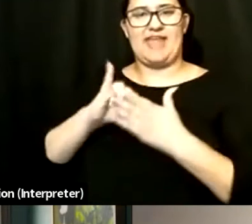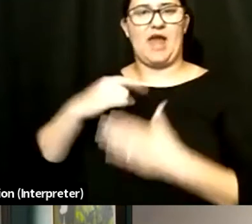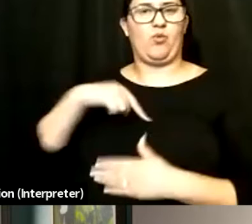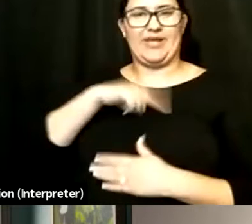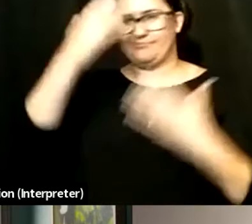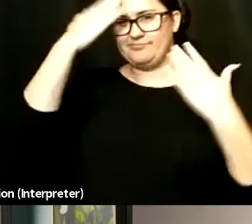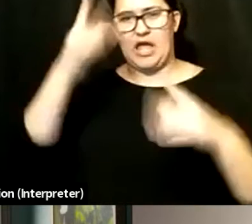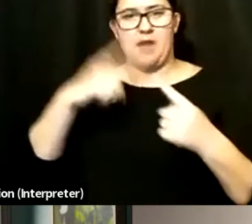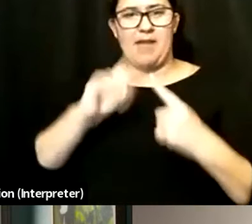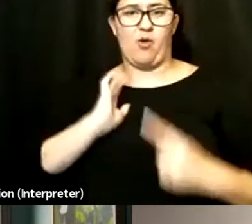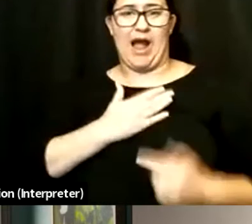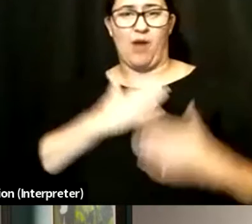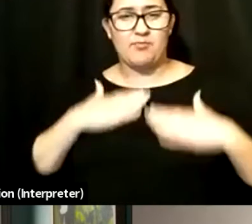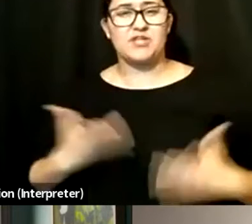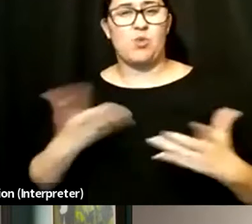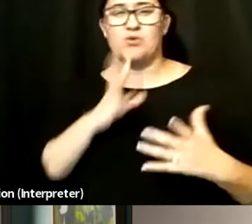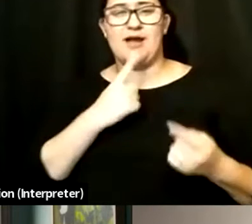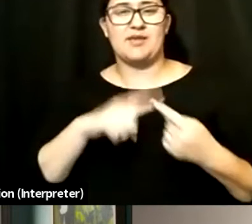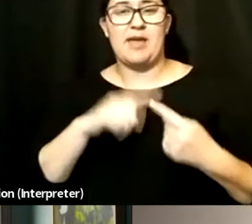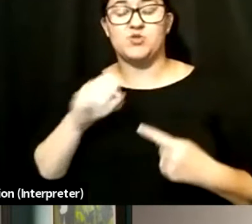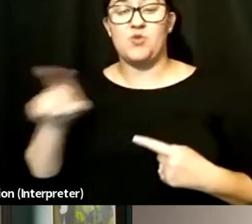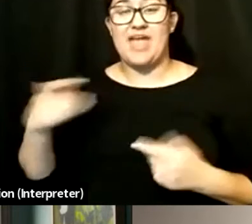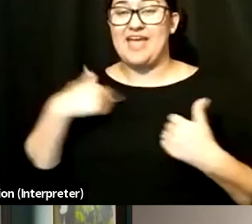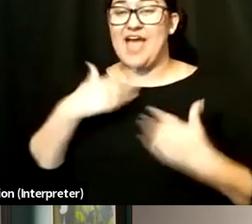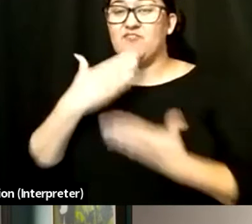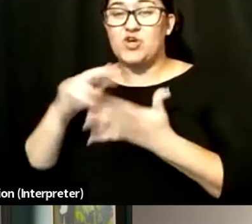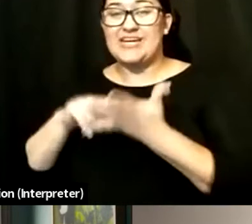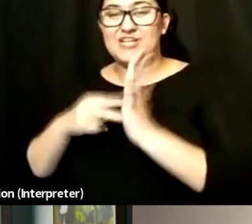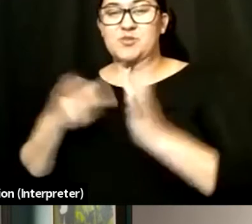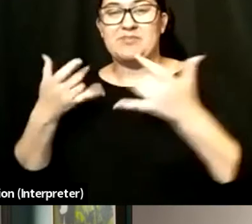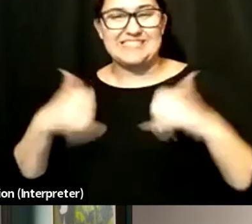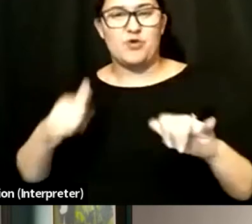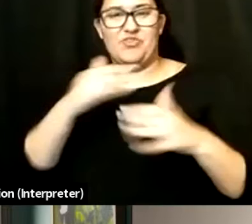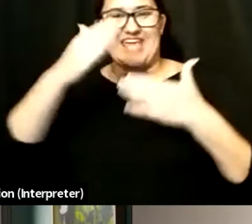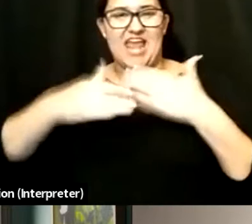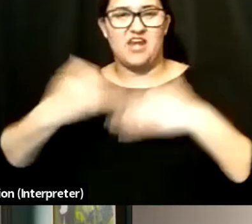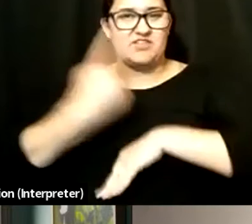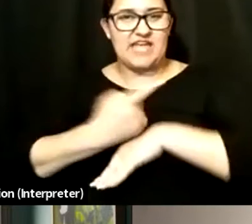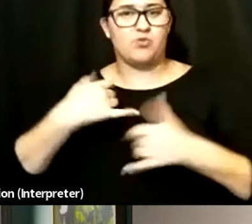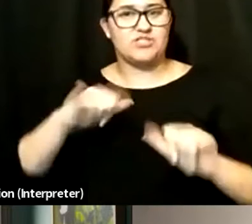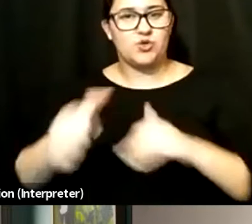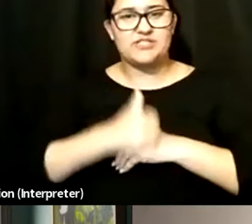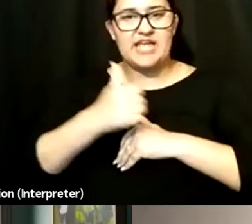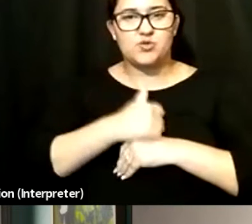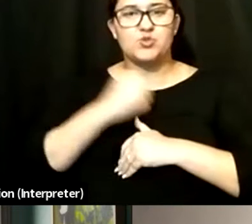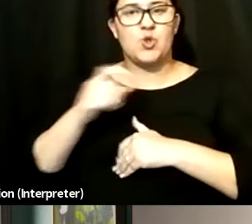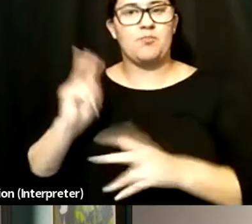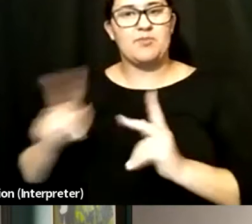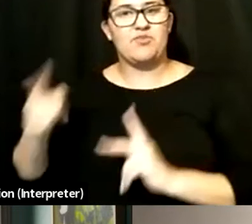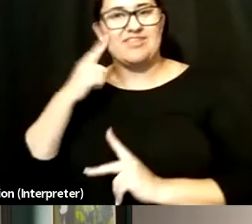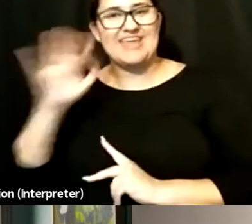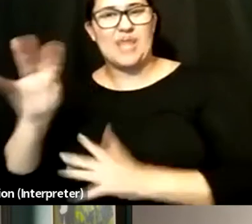so they're putting us in danger with good intents, but at the end of the day, we're still in danger. So I want people to get away from this idea that intent matters more.